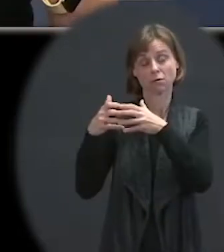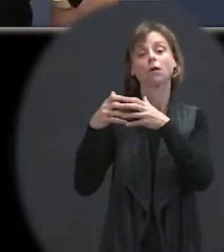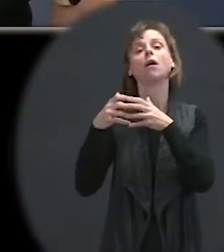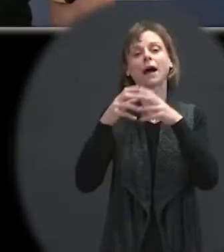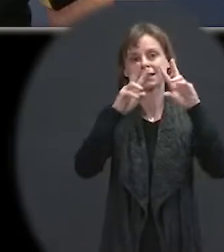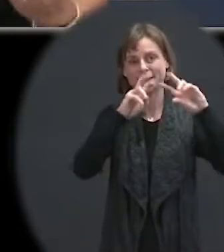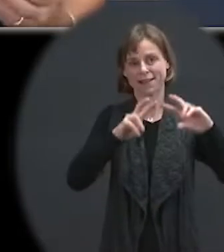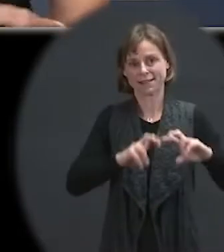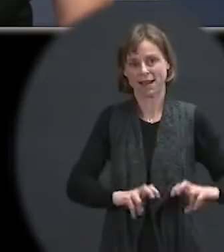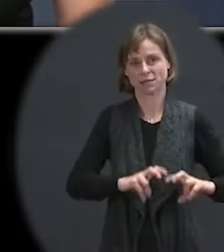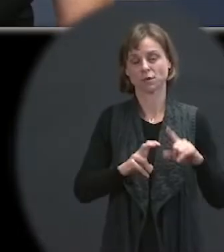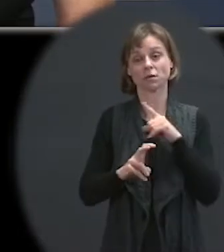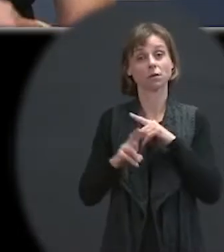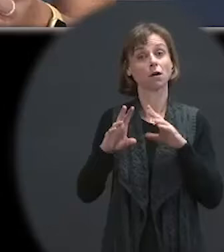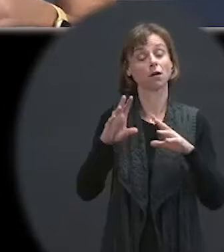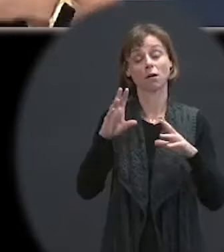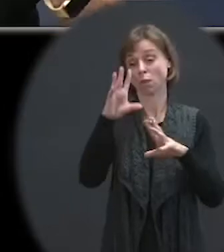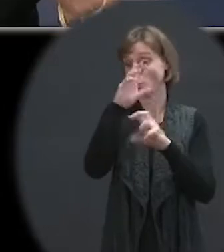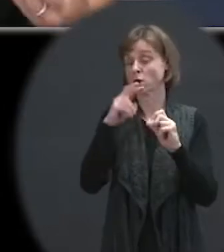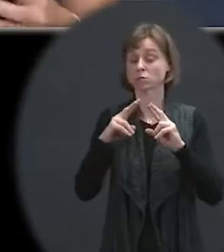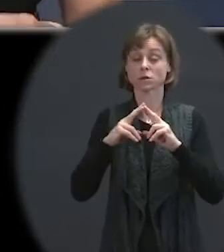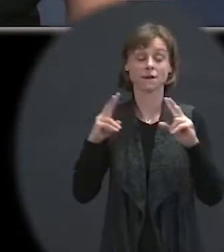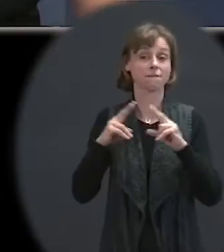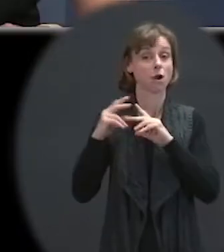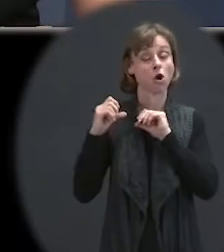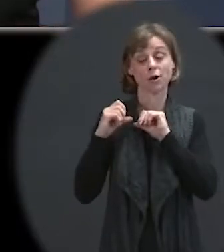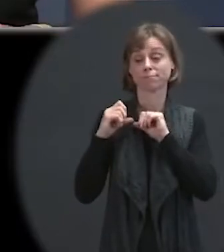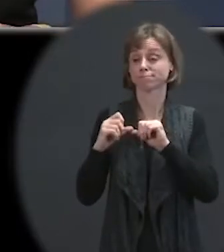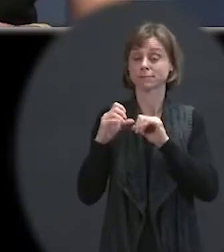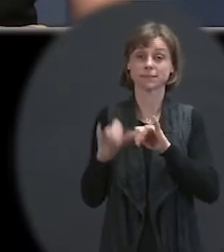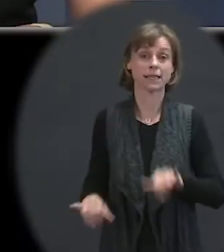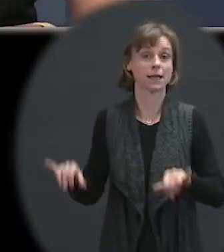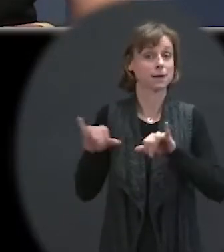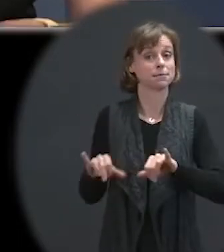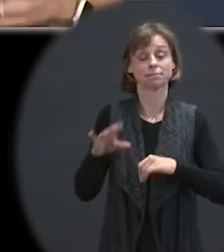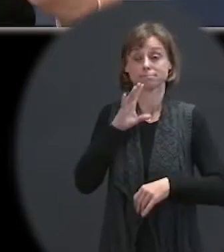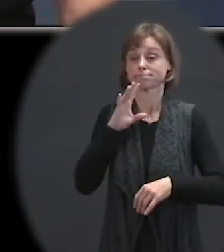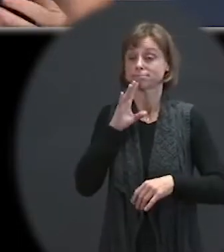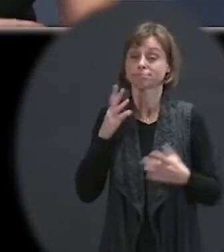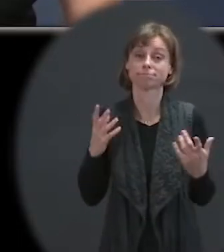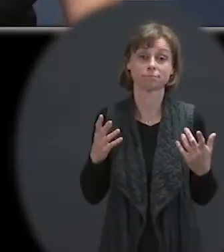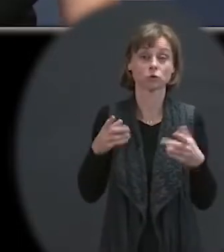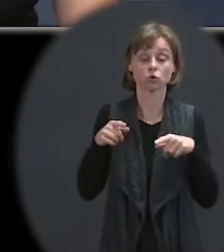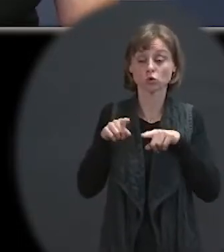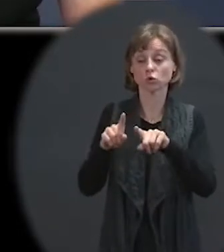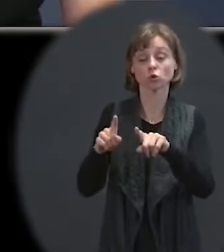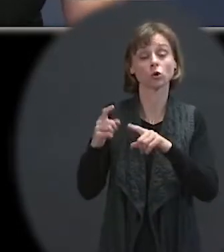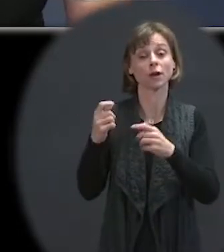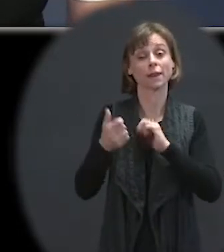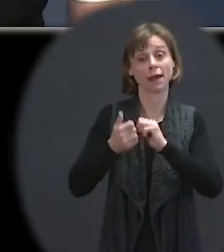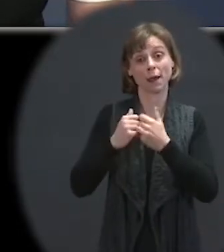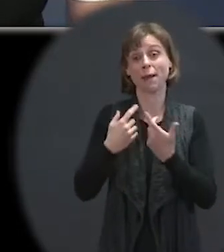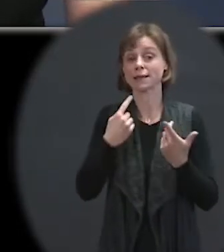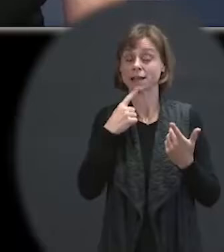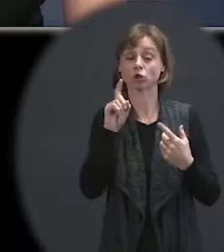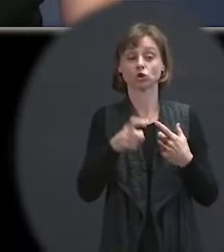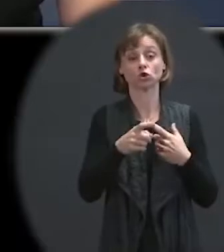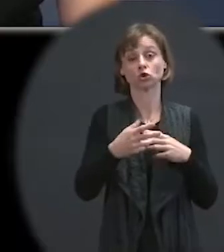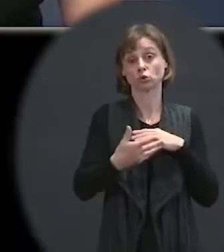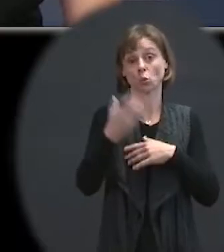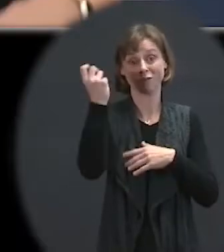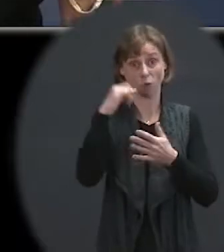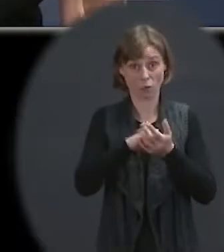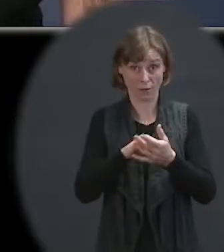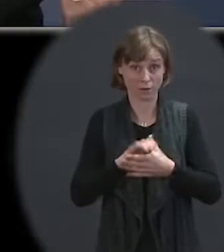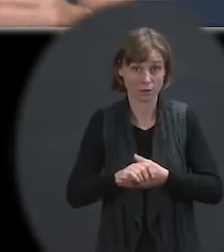president was very consistent through the campaign and even before then about his view that it should be revoked.